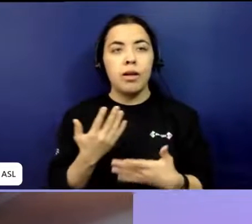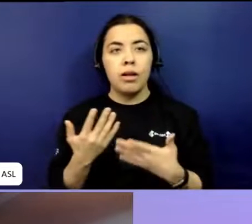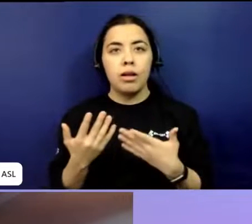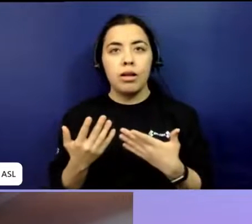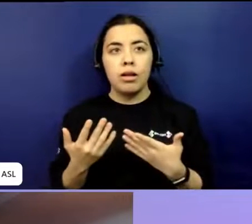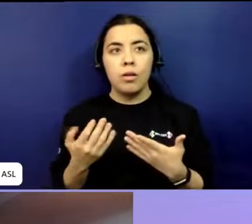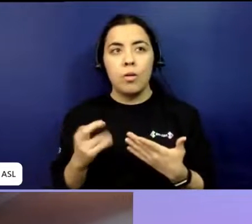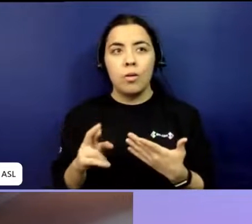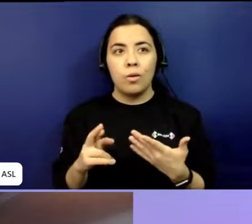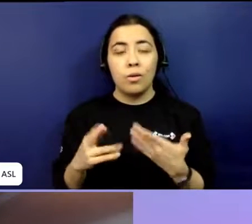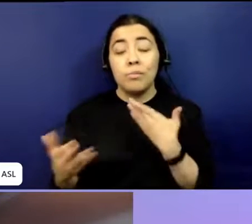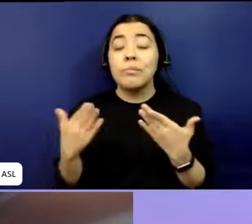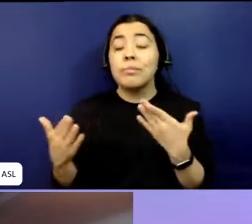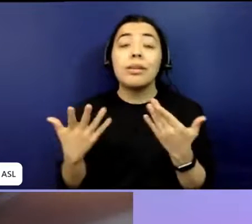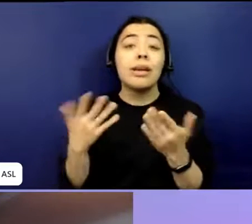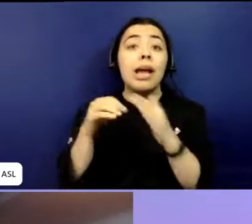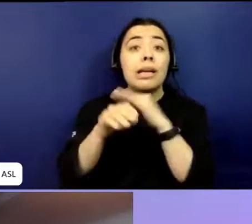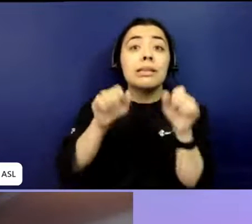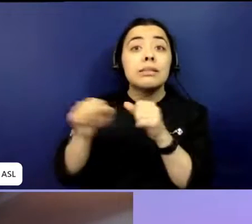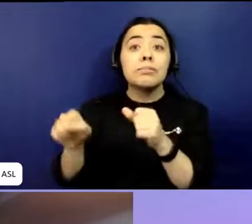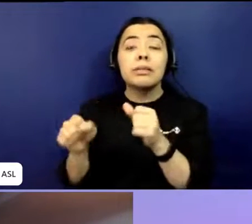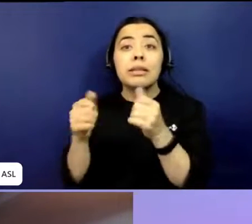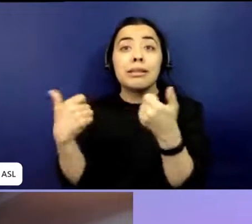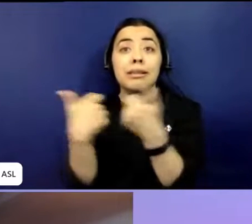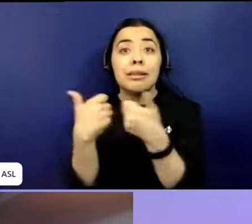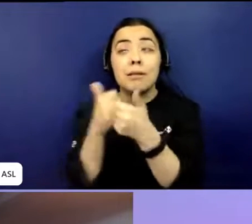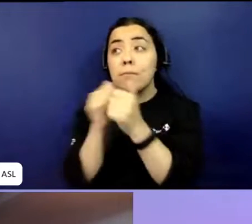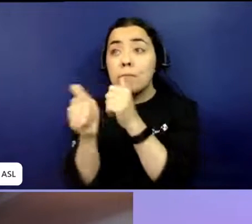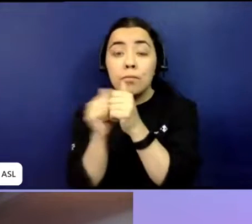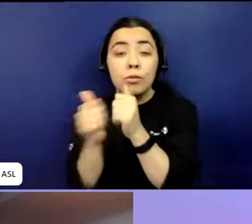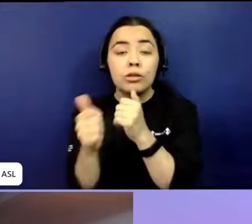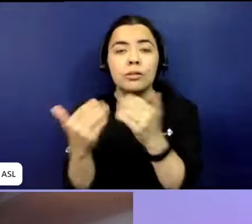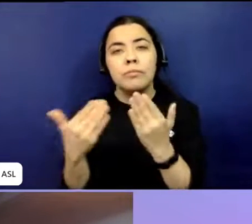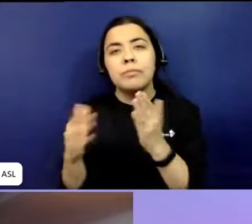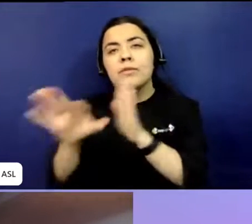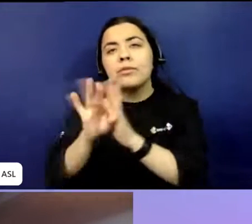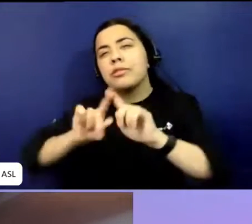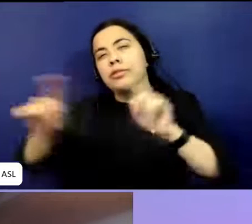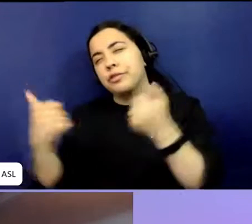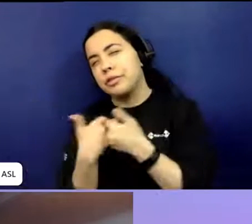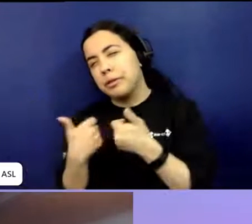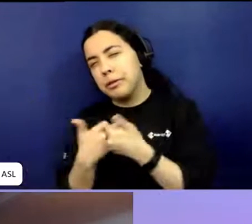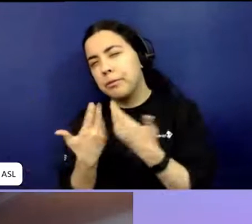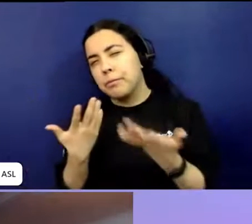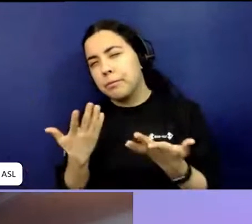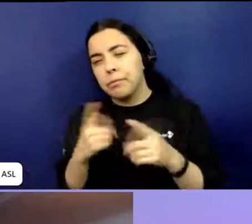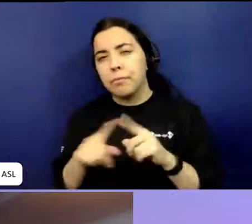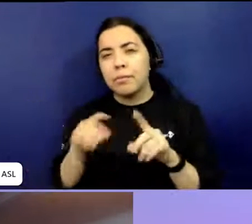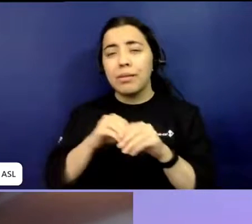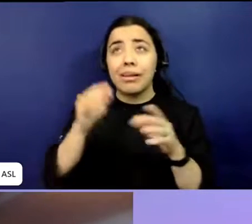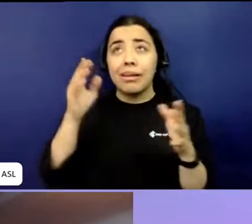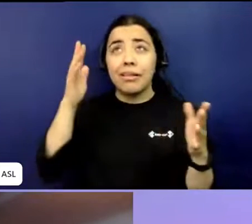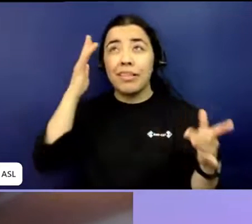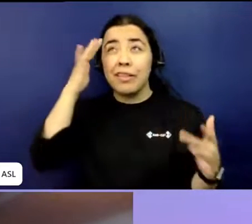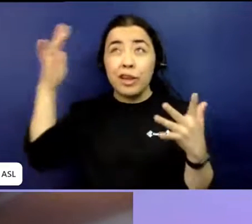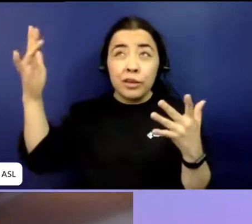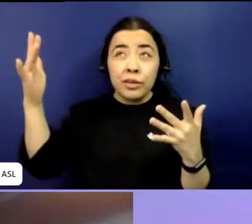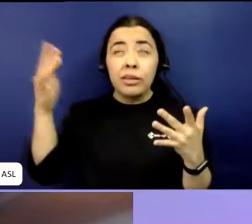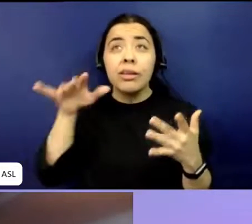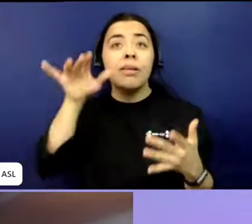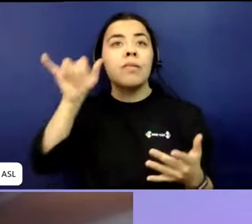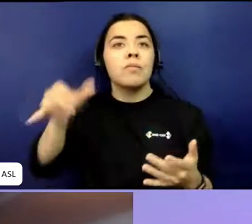be a different game that we choose. It might be something different. Mm-hmm. Philosophically, right? The idea